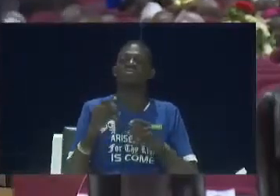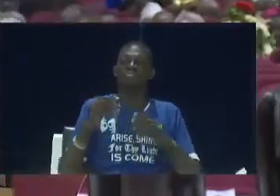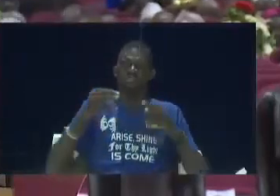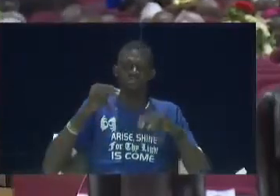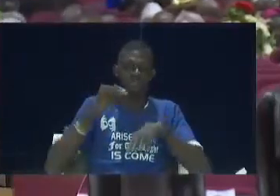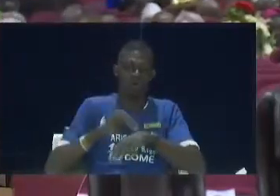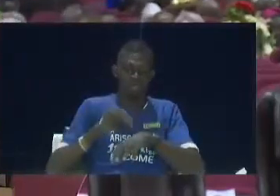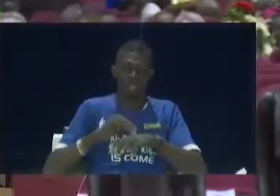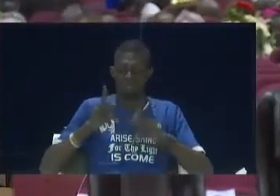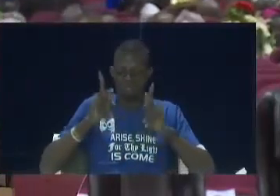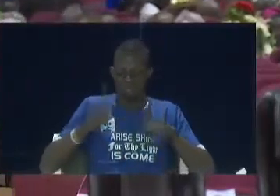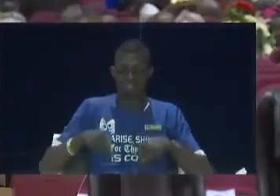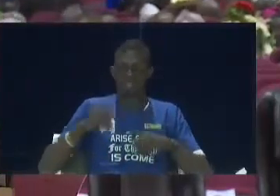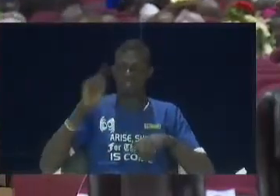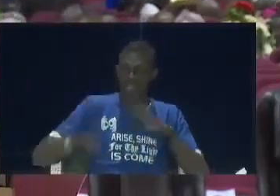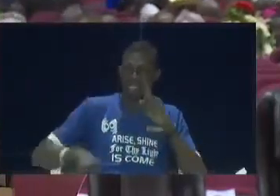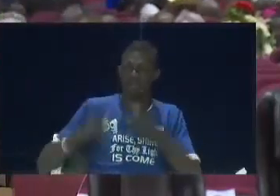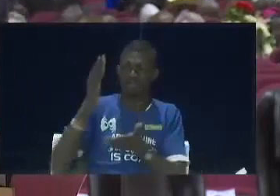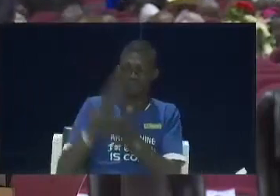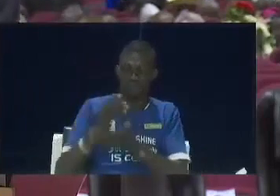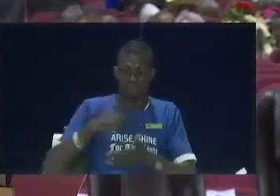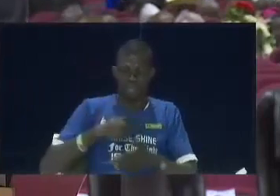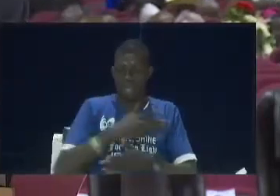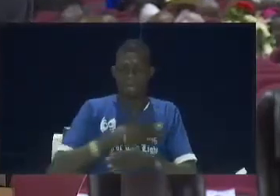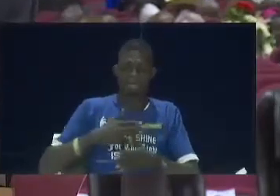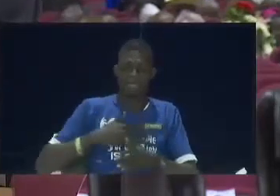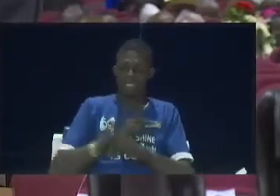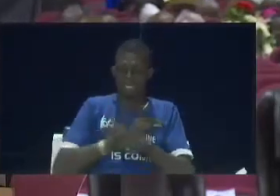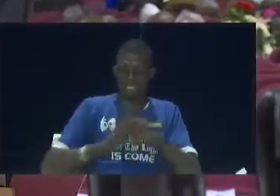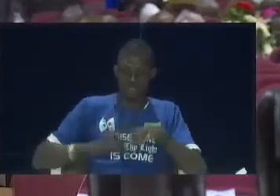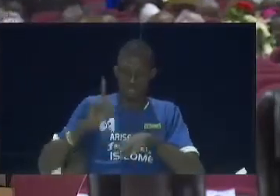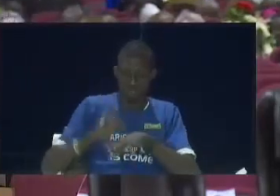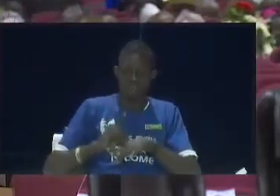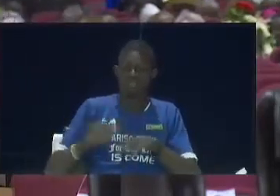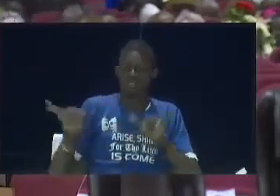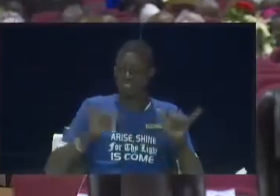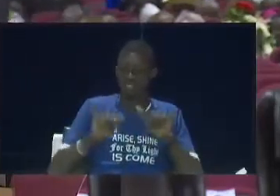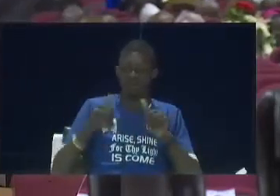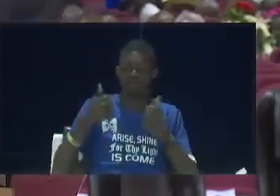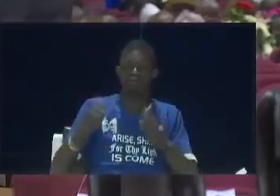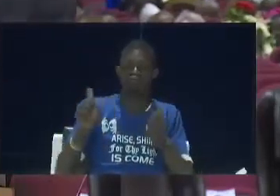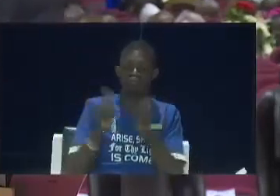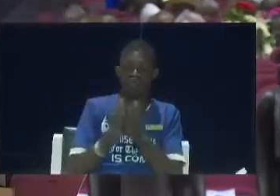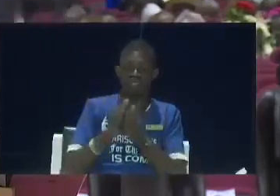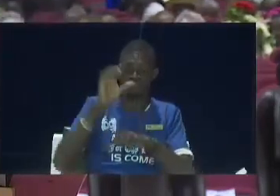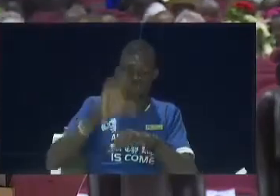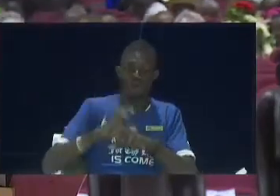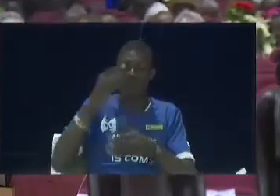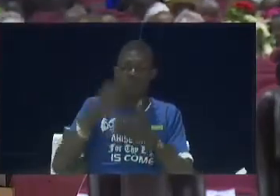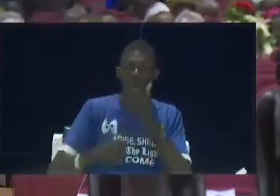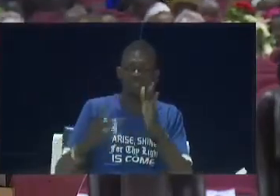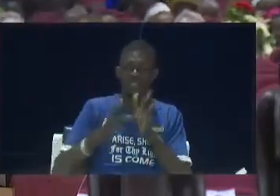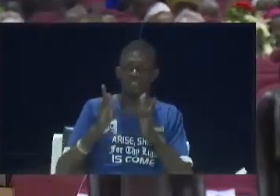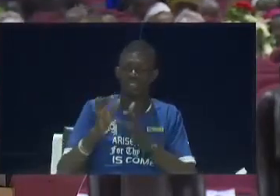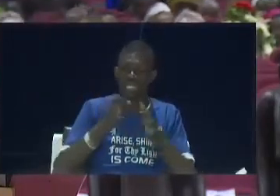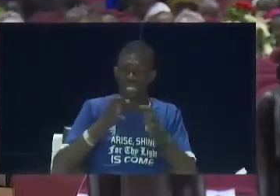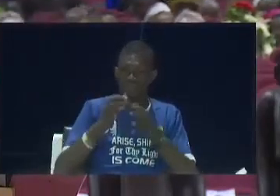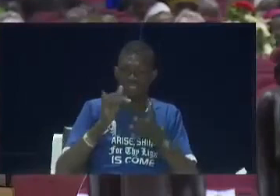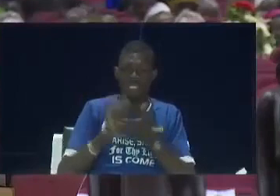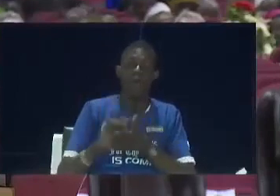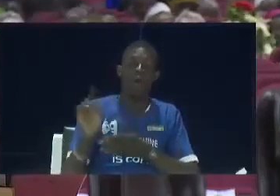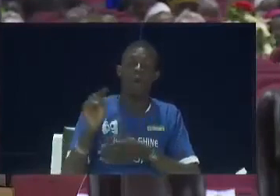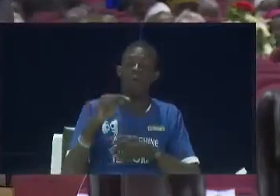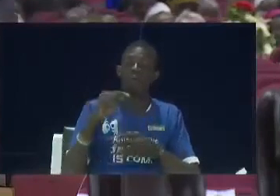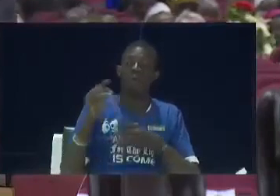cannot stop my kingdom. And the same with the church. What Jesus Christ said here is that whatsoever